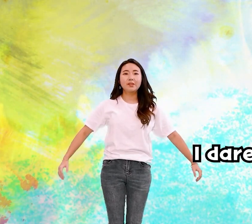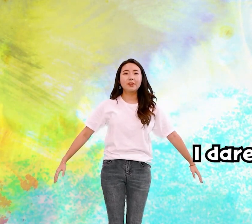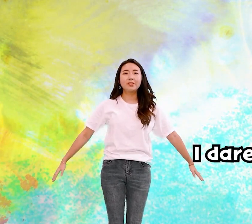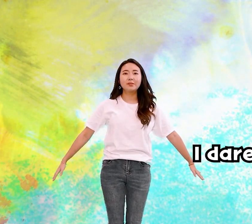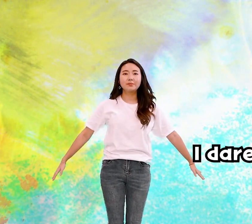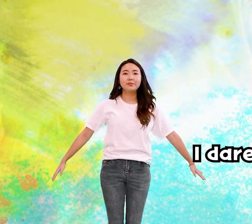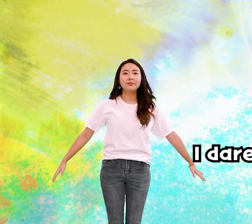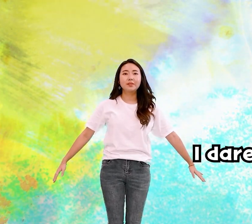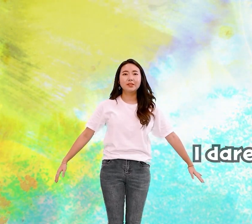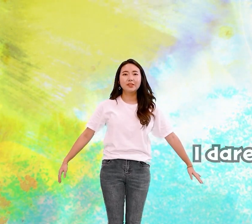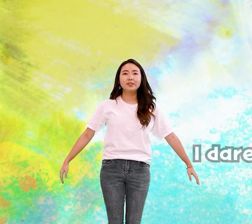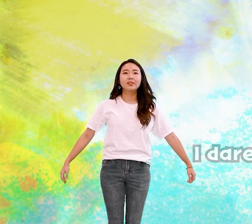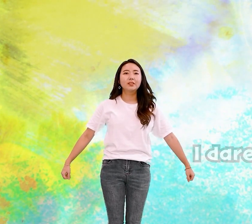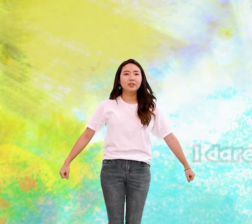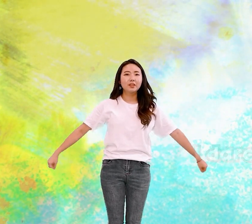sweetest frame,